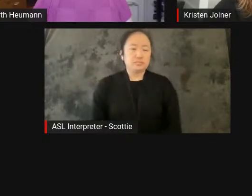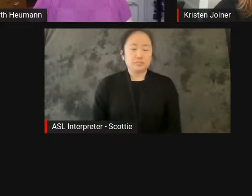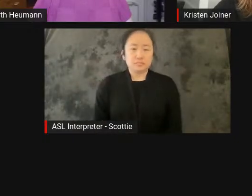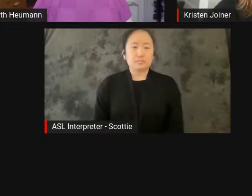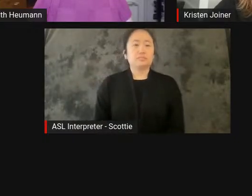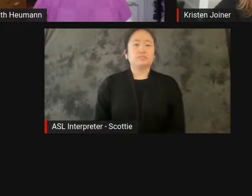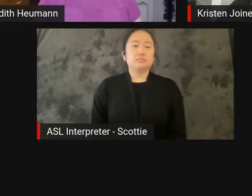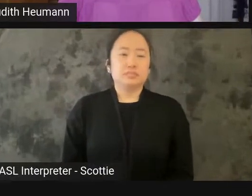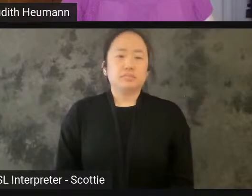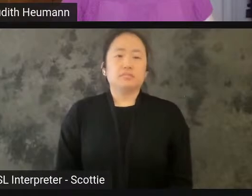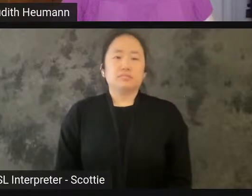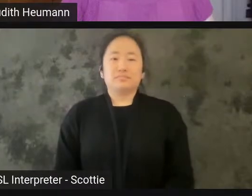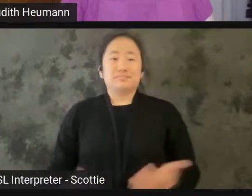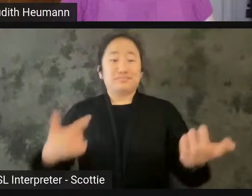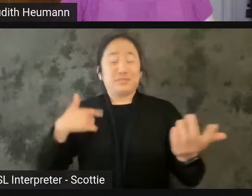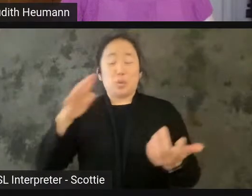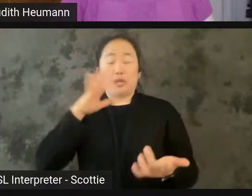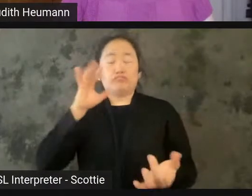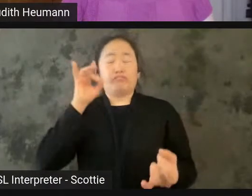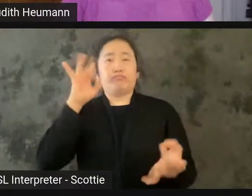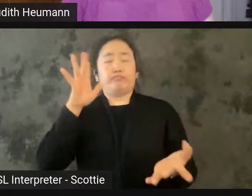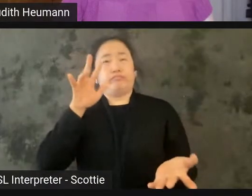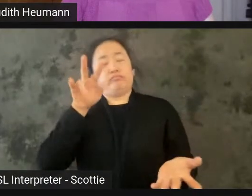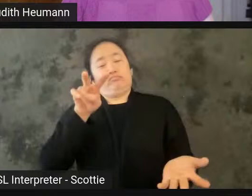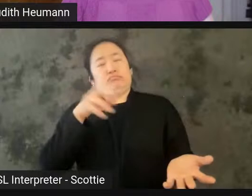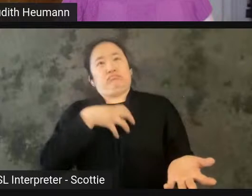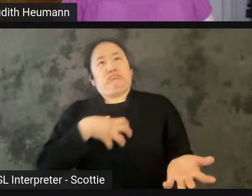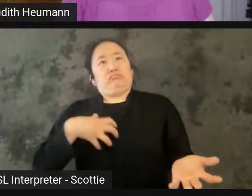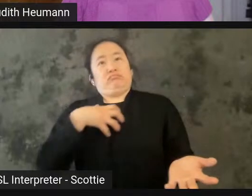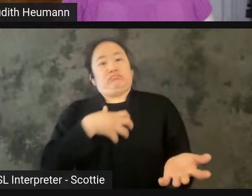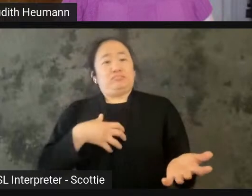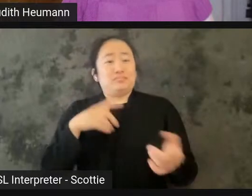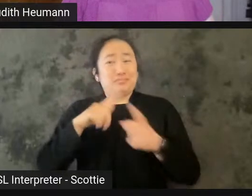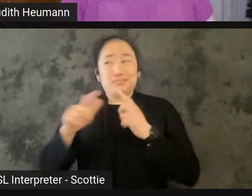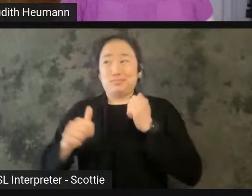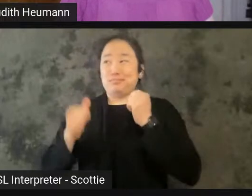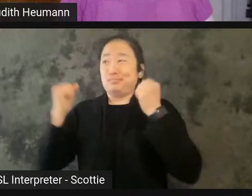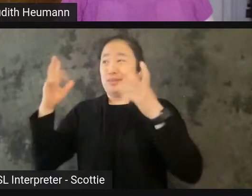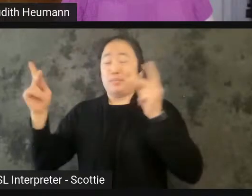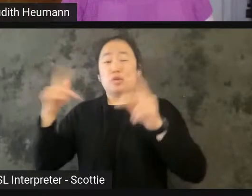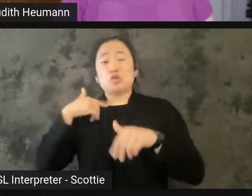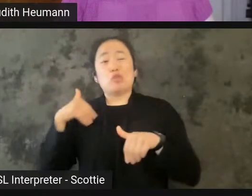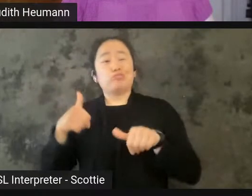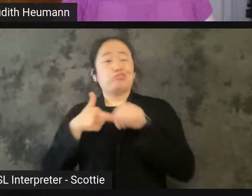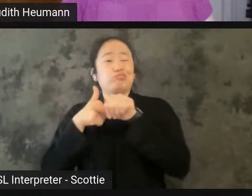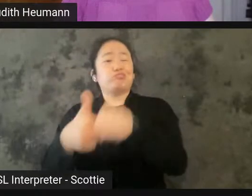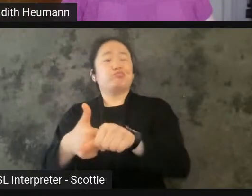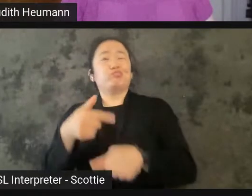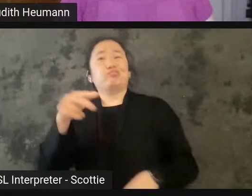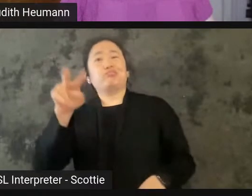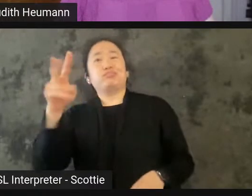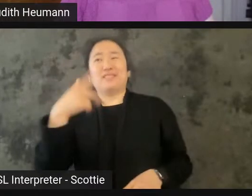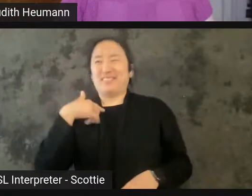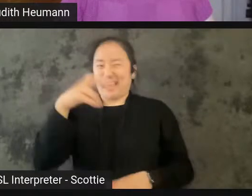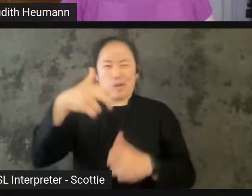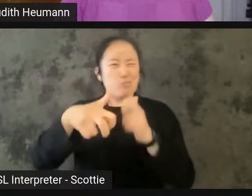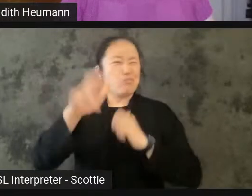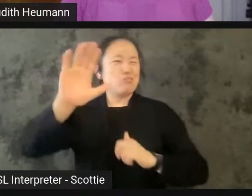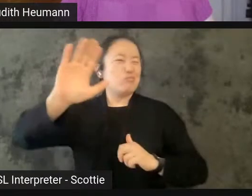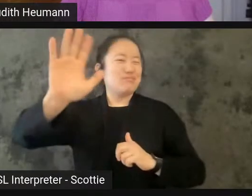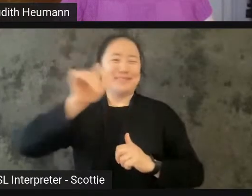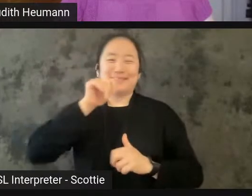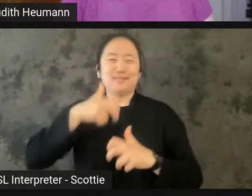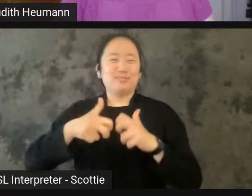something that most people agree with and don't disagree, that this is a problem. And